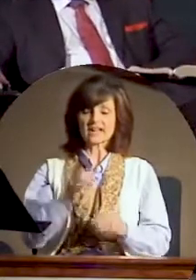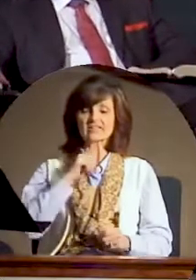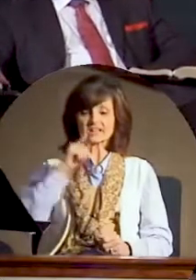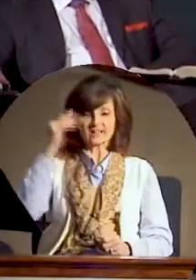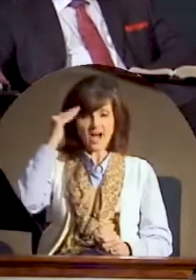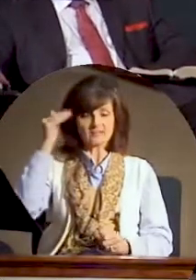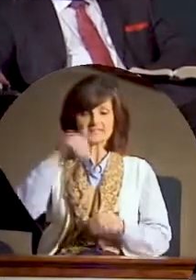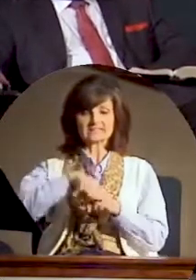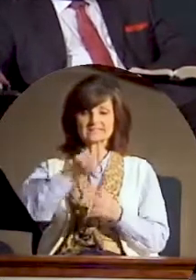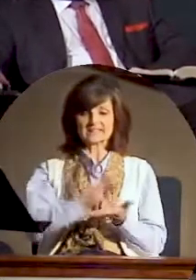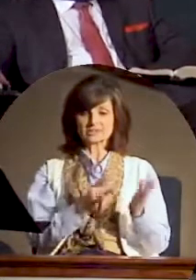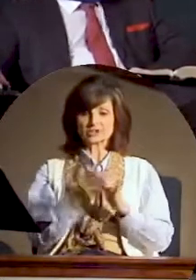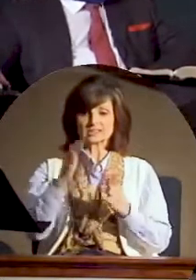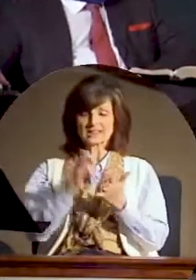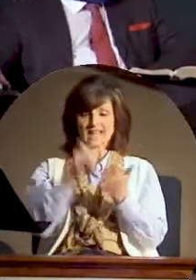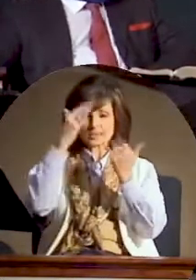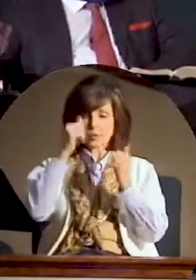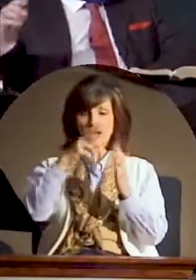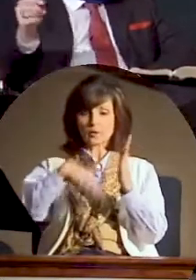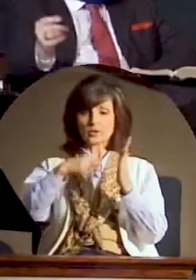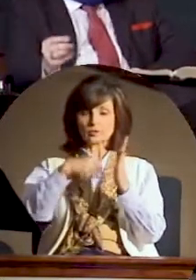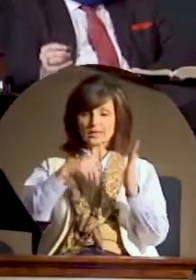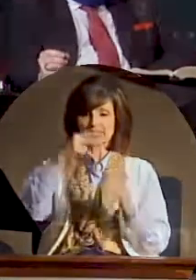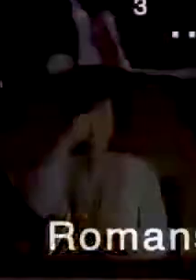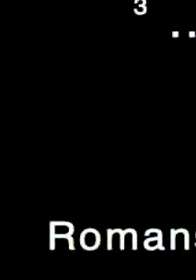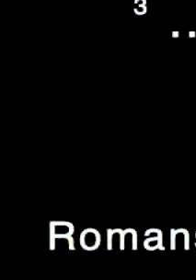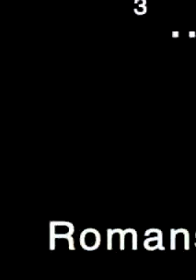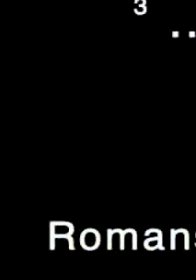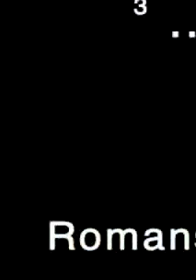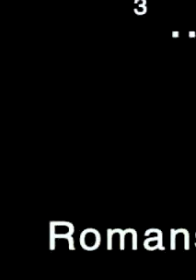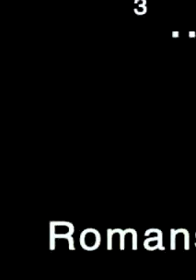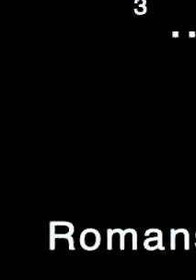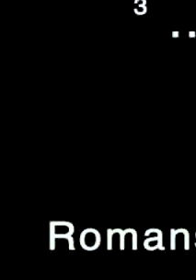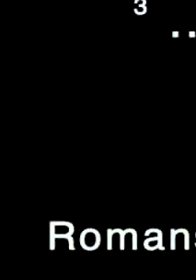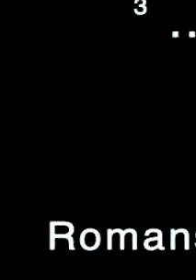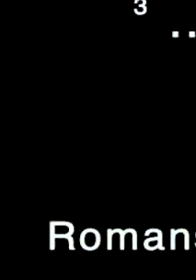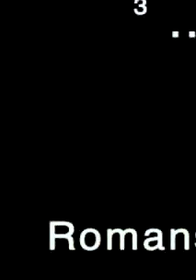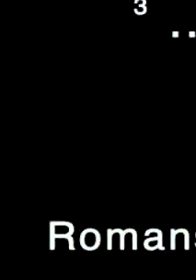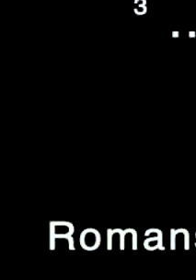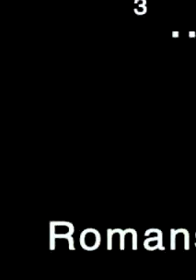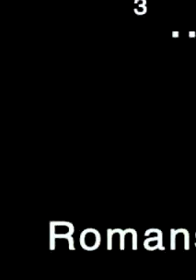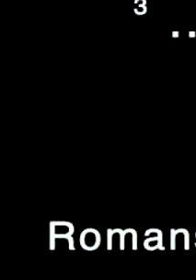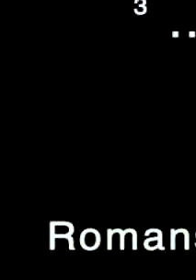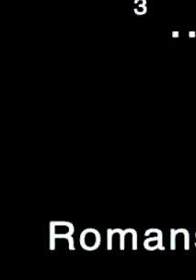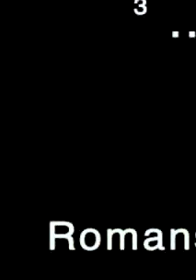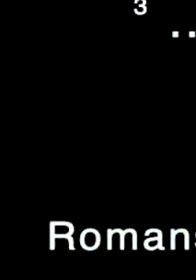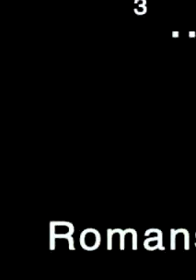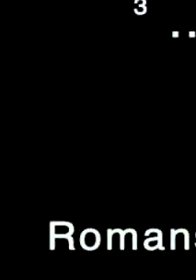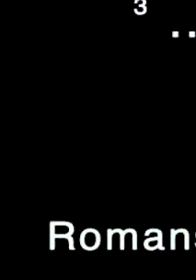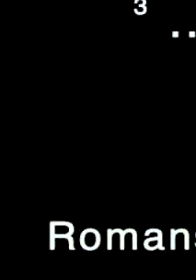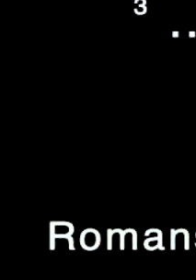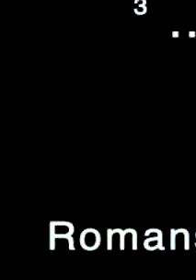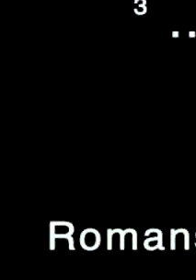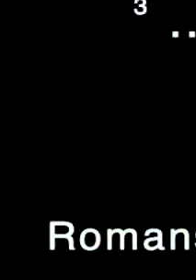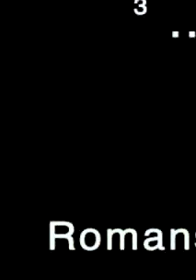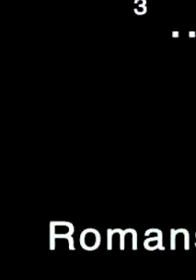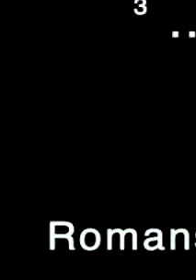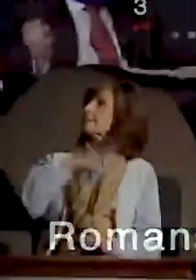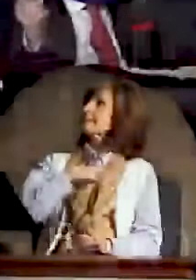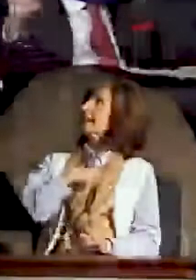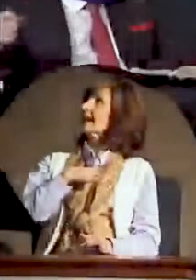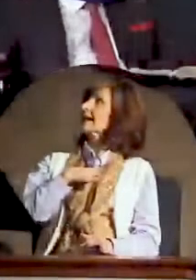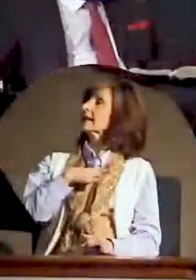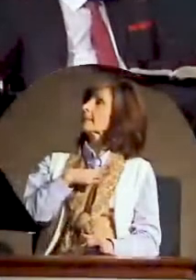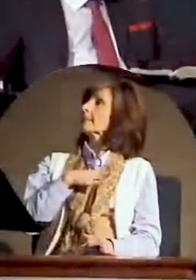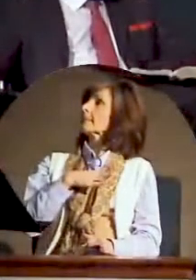Jesus. That's the reason we read this in Romans chapter 12, verse 3. God hath dealt to every man the measure of faith.